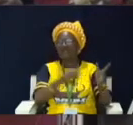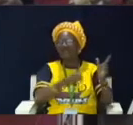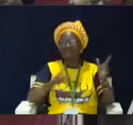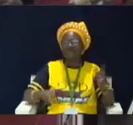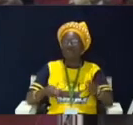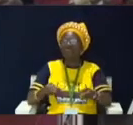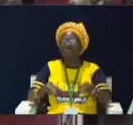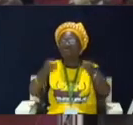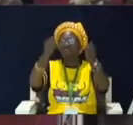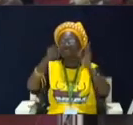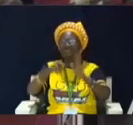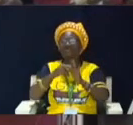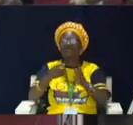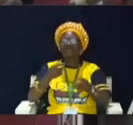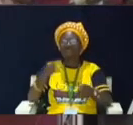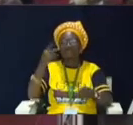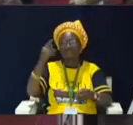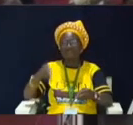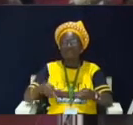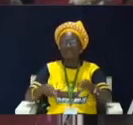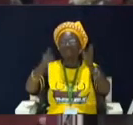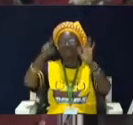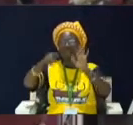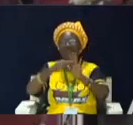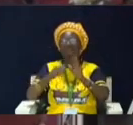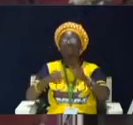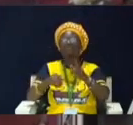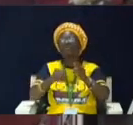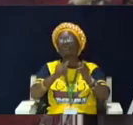resurrection followed after the death.